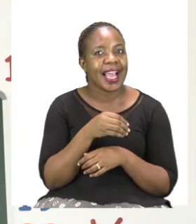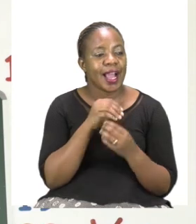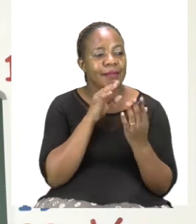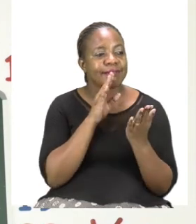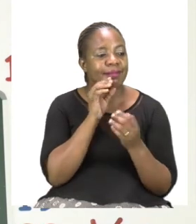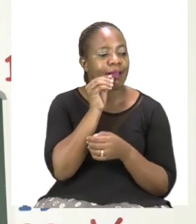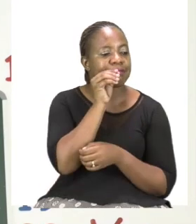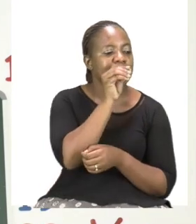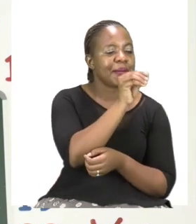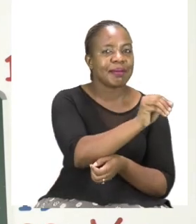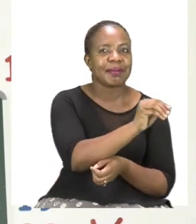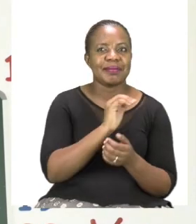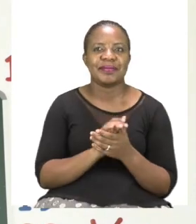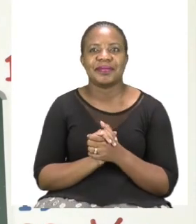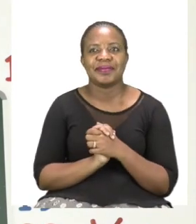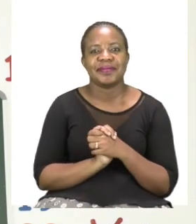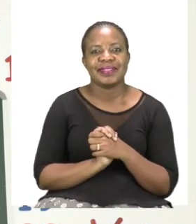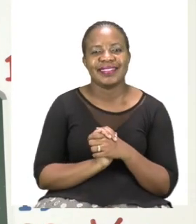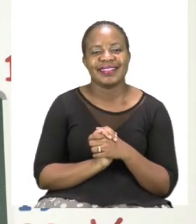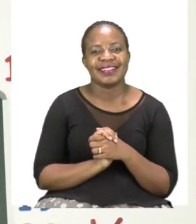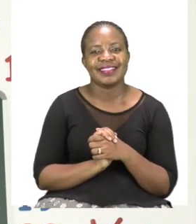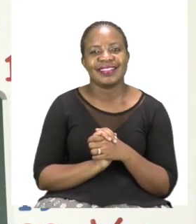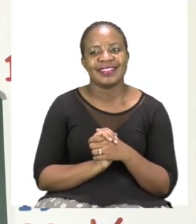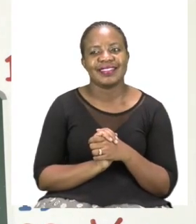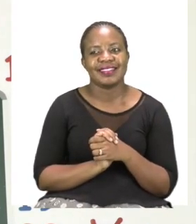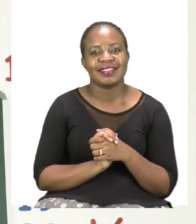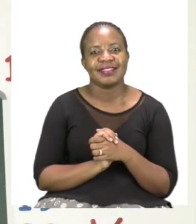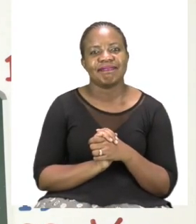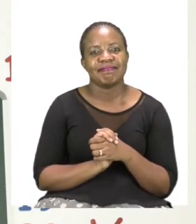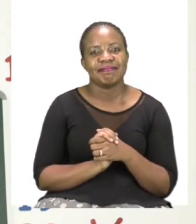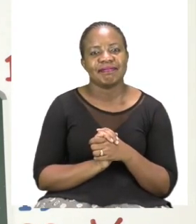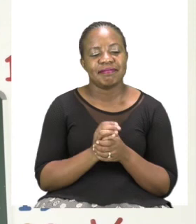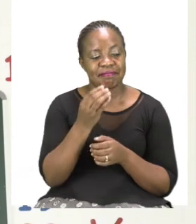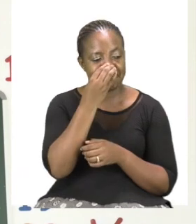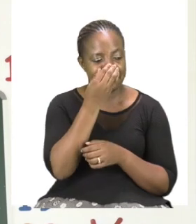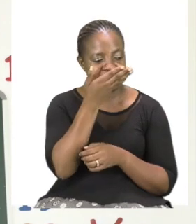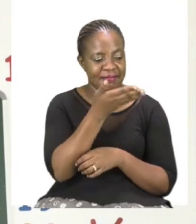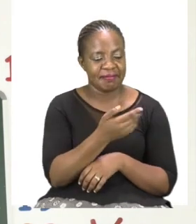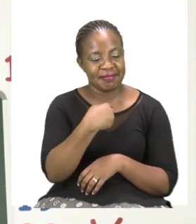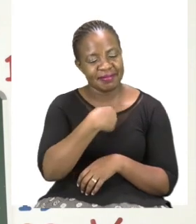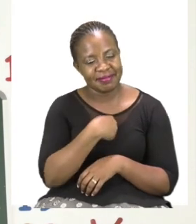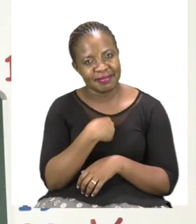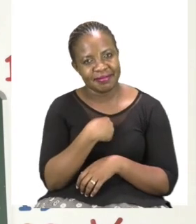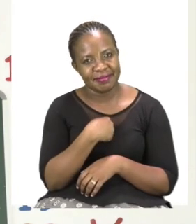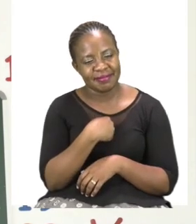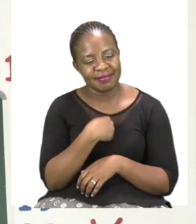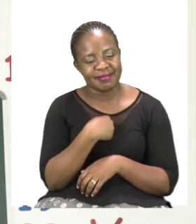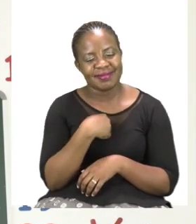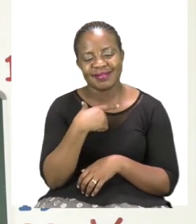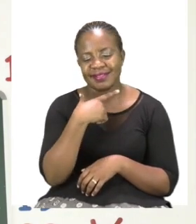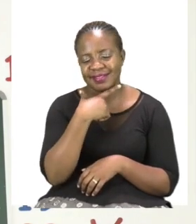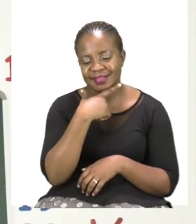and there's your sweet Sashi. So, from Sashi and I, we would like to